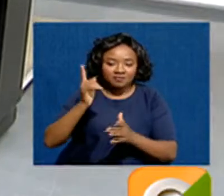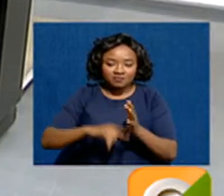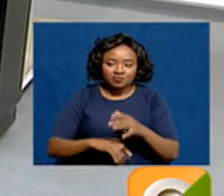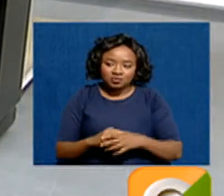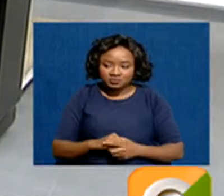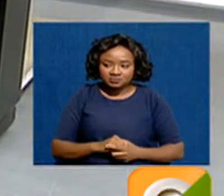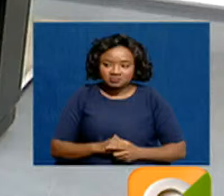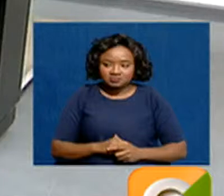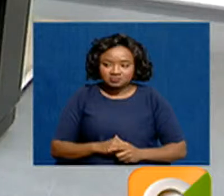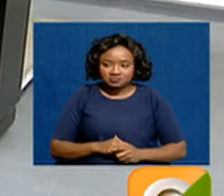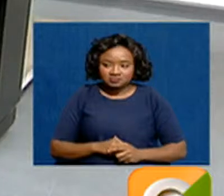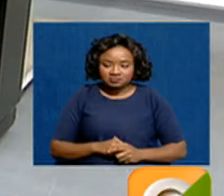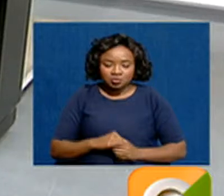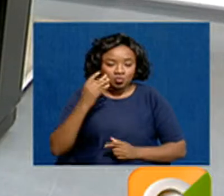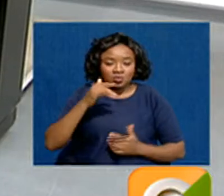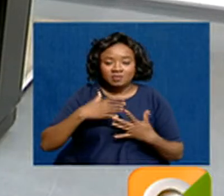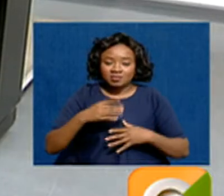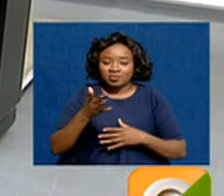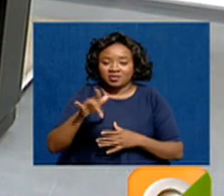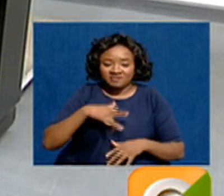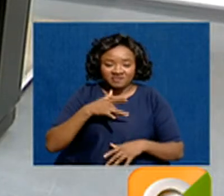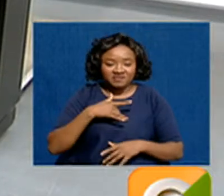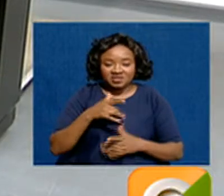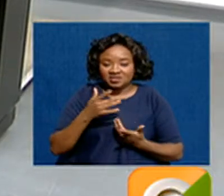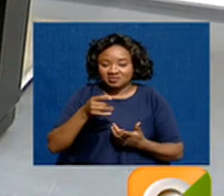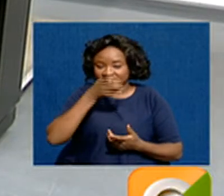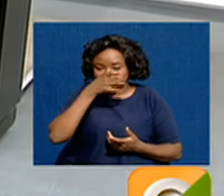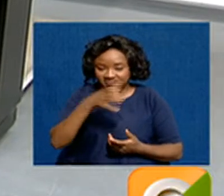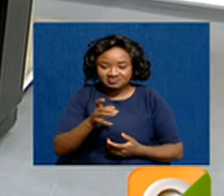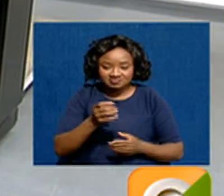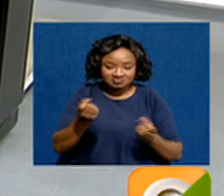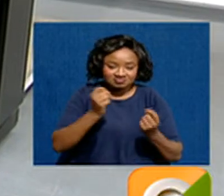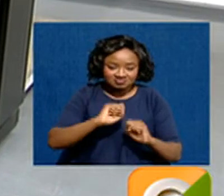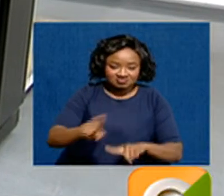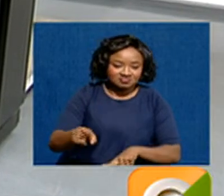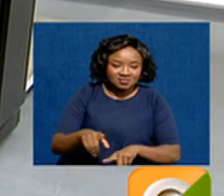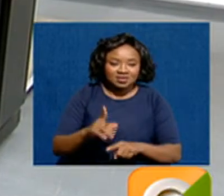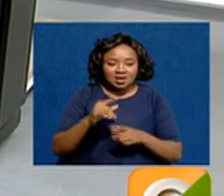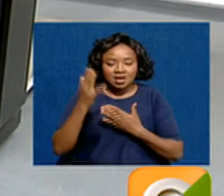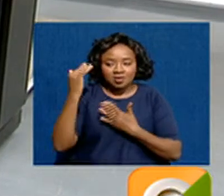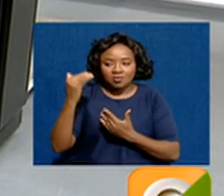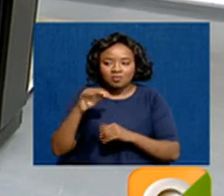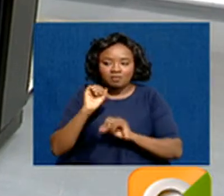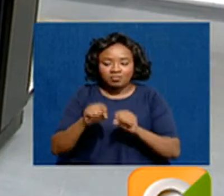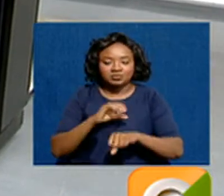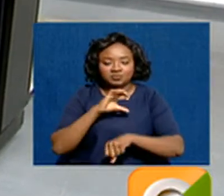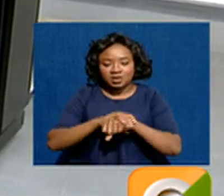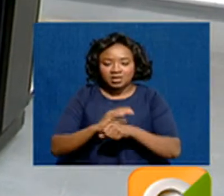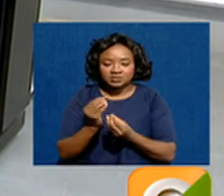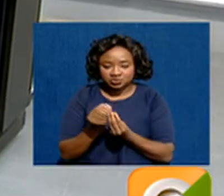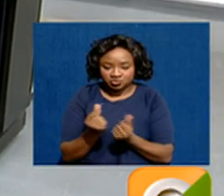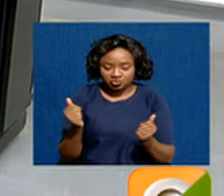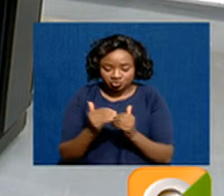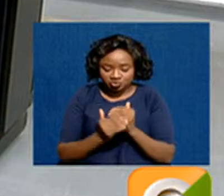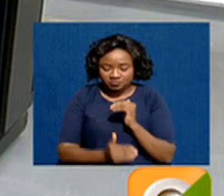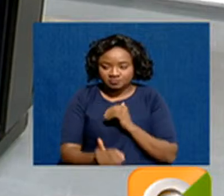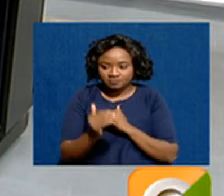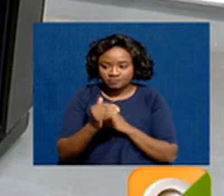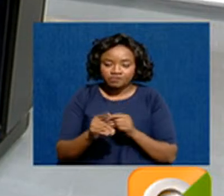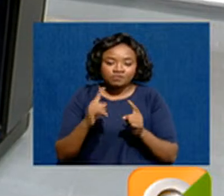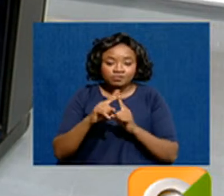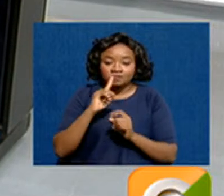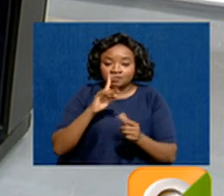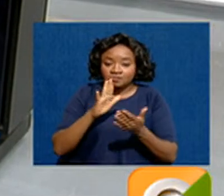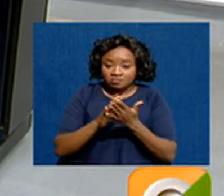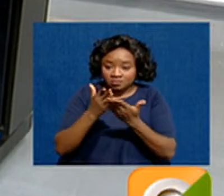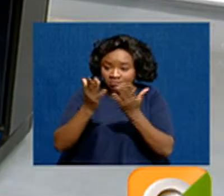They seem to feel neglected from one administration to the next. Hopefully there will be a solution for them in the medium and long term. Just assure them that